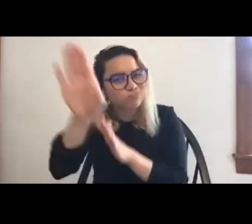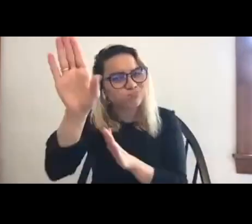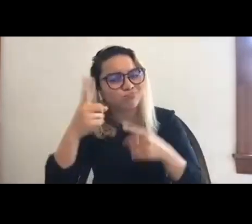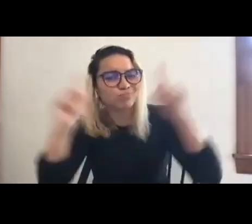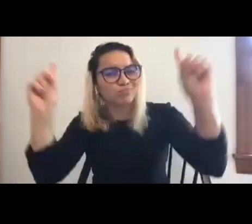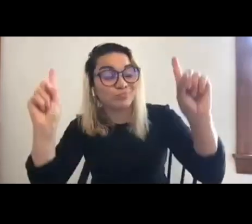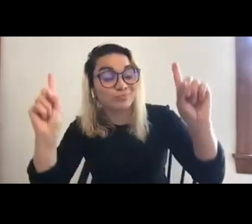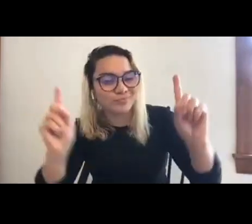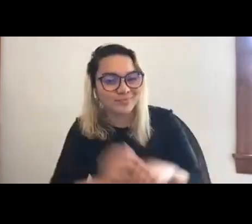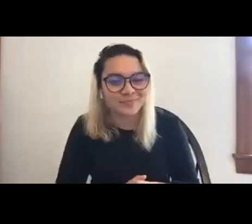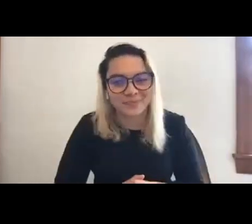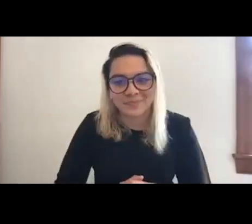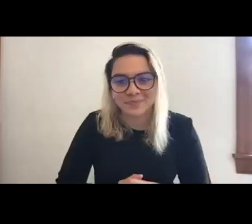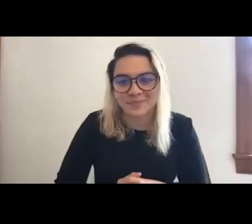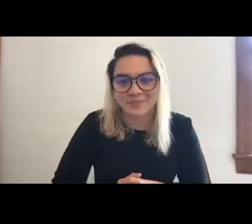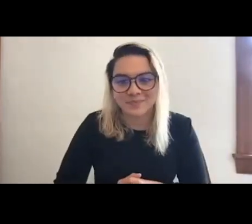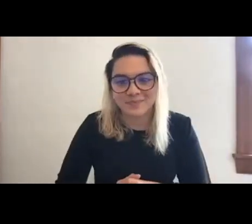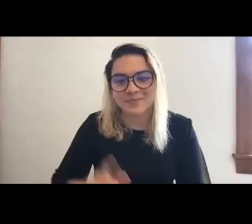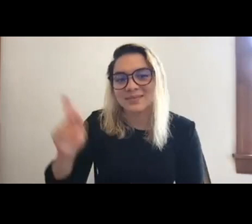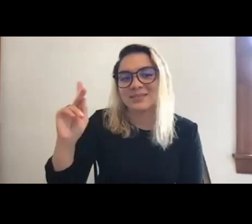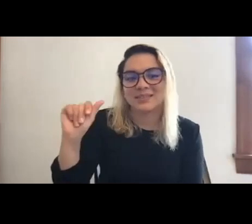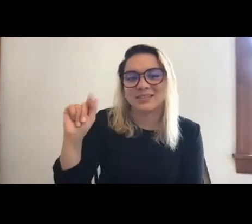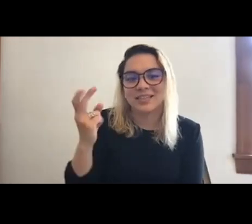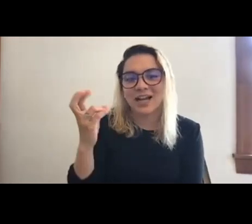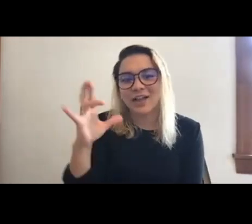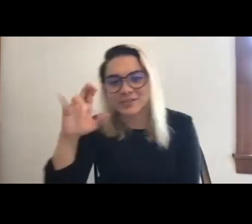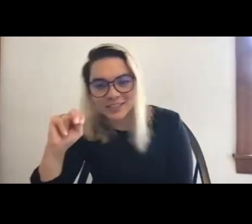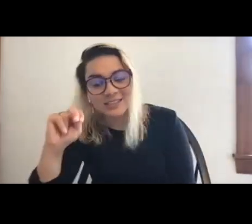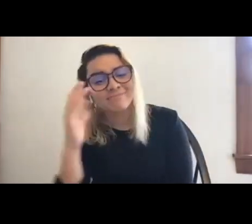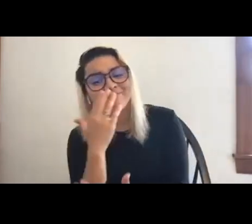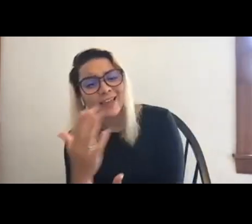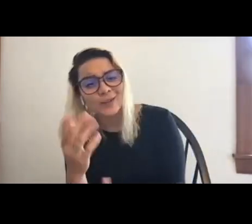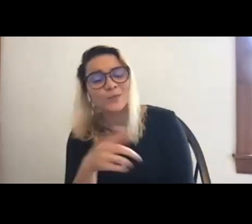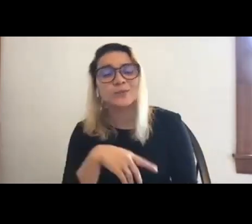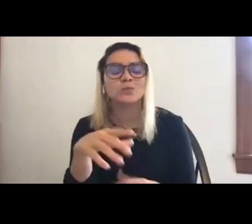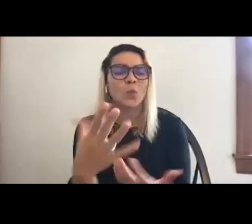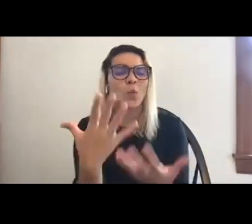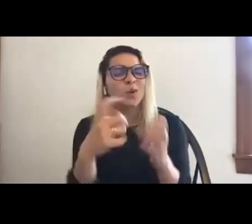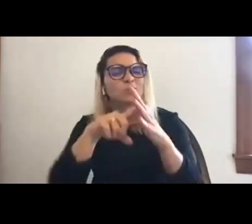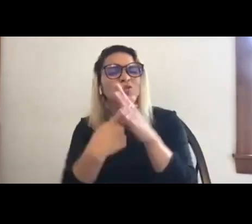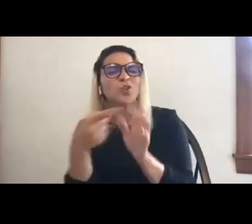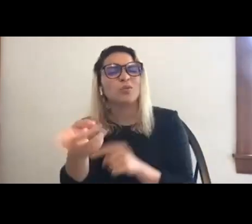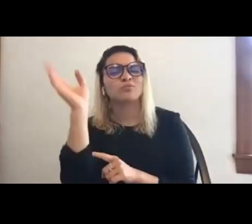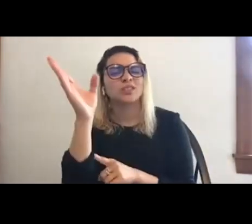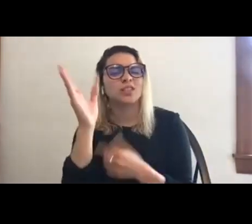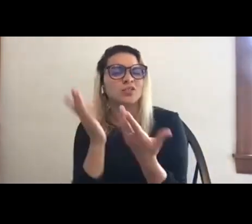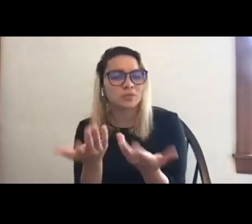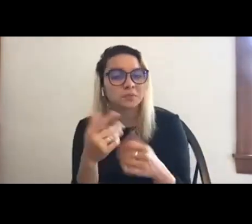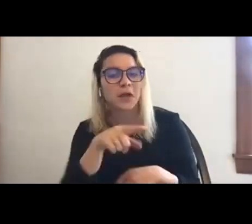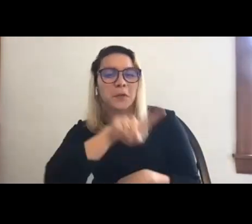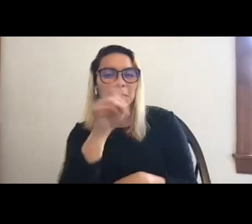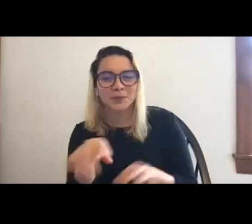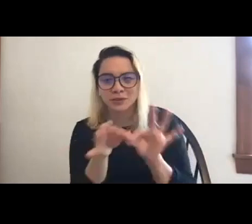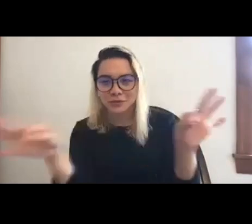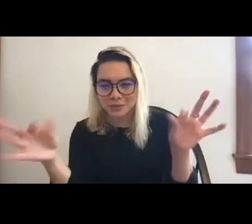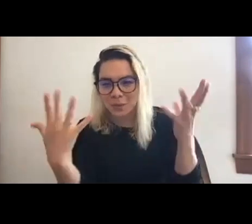Thank you so much, Janae. So we're going to kick off this conversation with a question that we would like for everyone